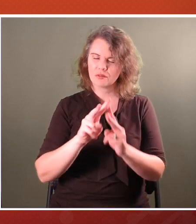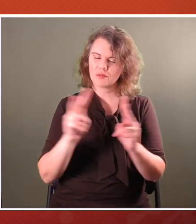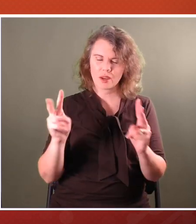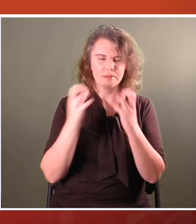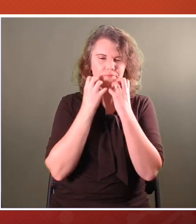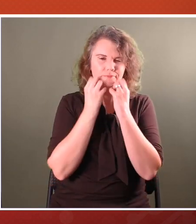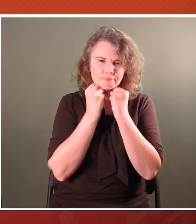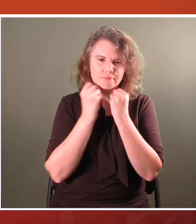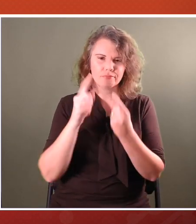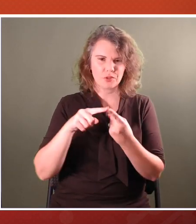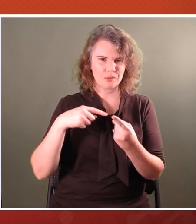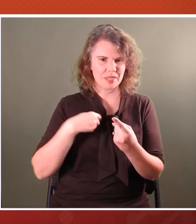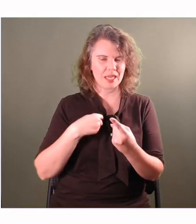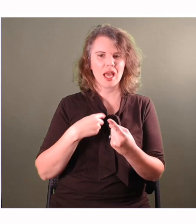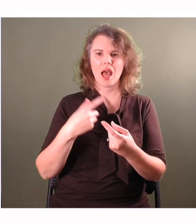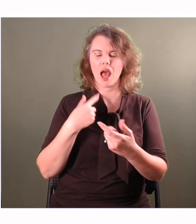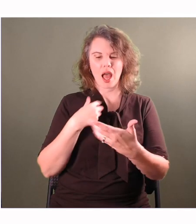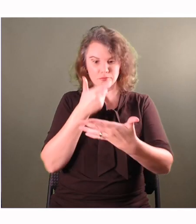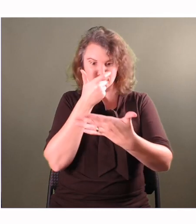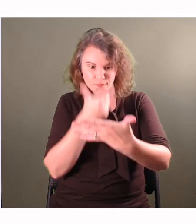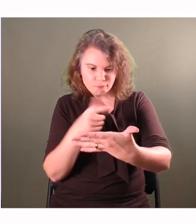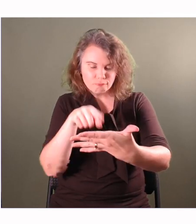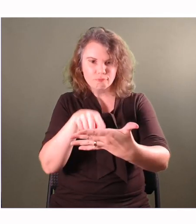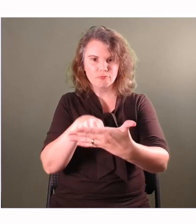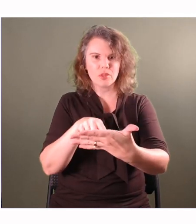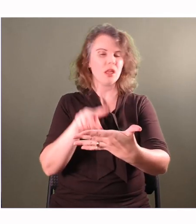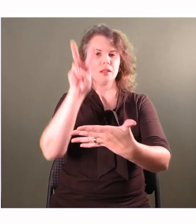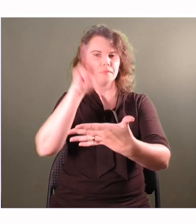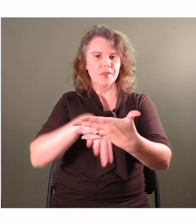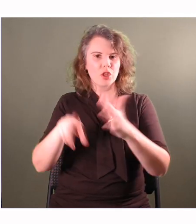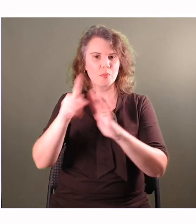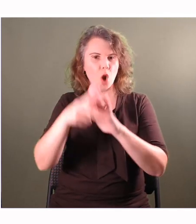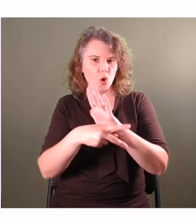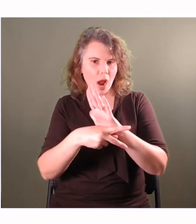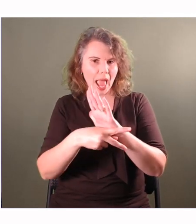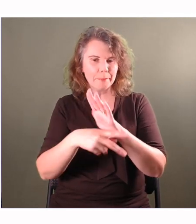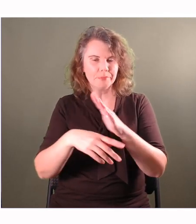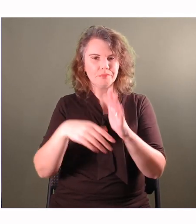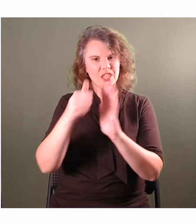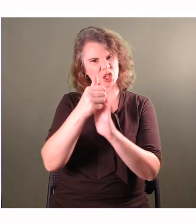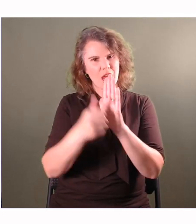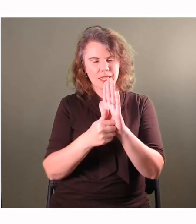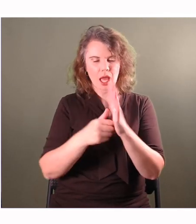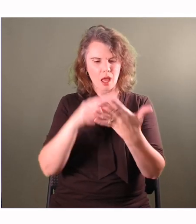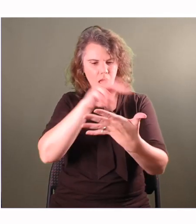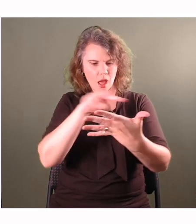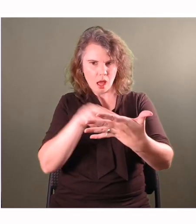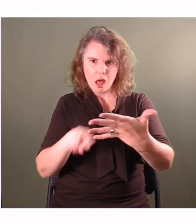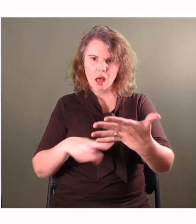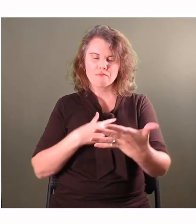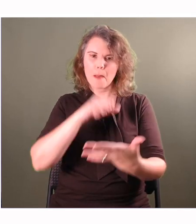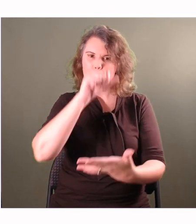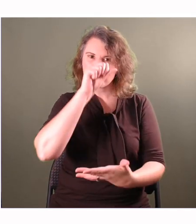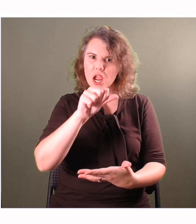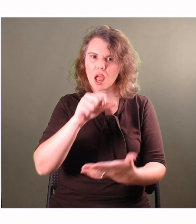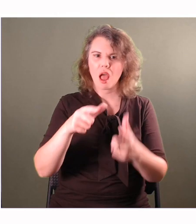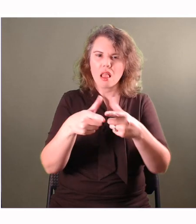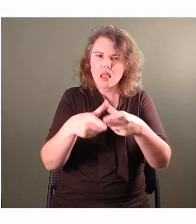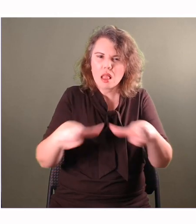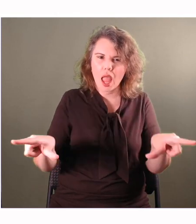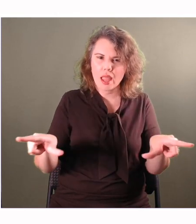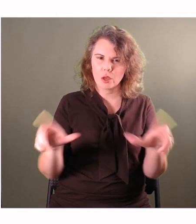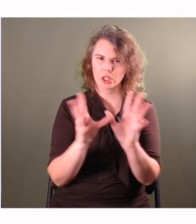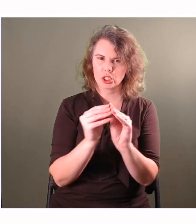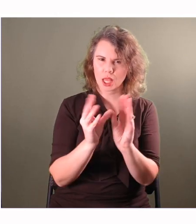the program every year, such as this mock-up of the program here. Now, I'm what you would call a language